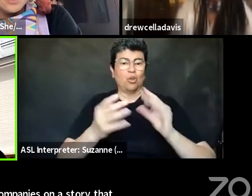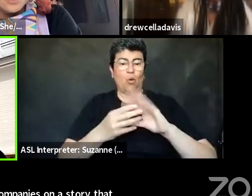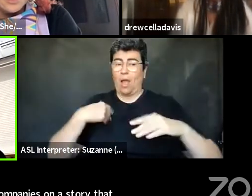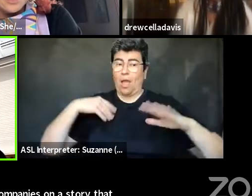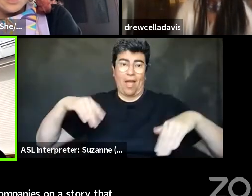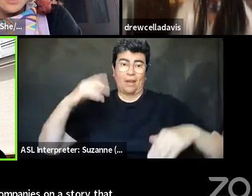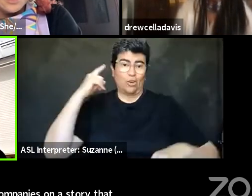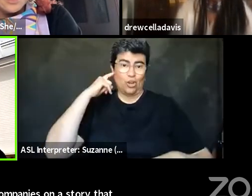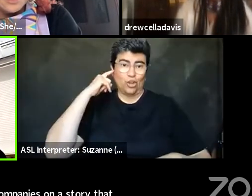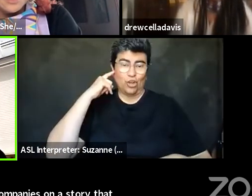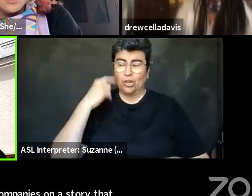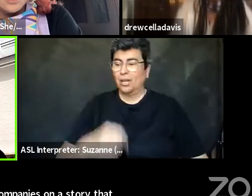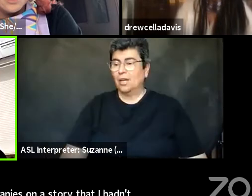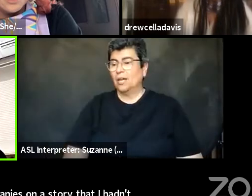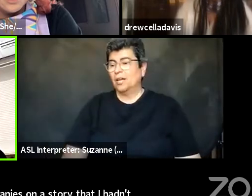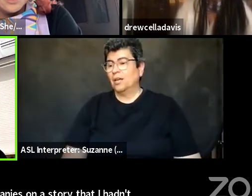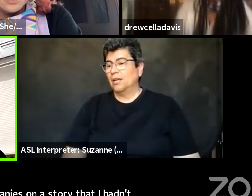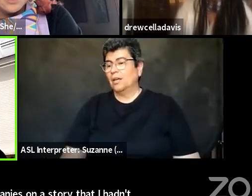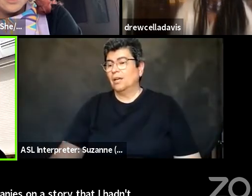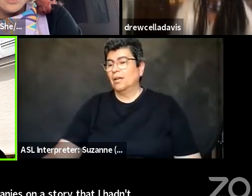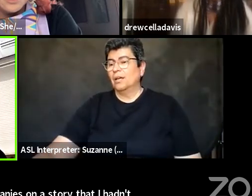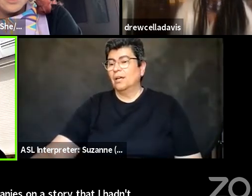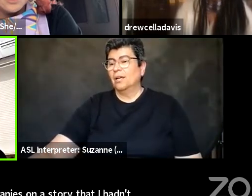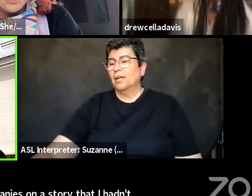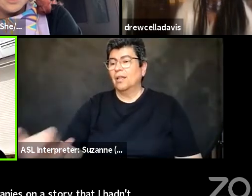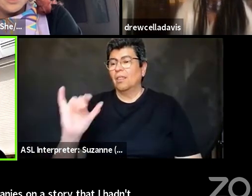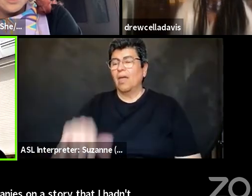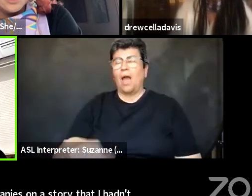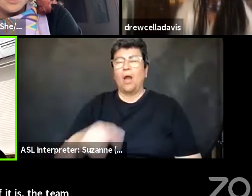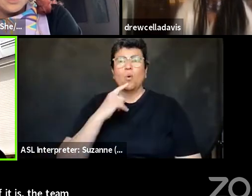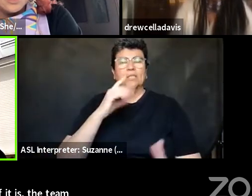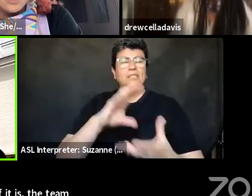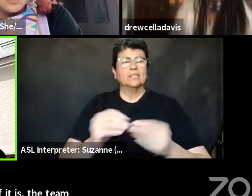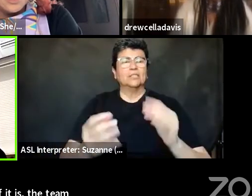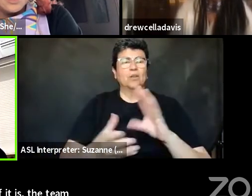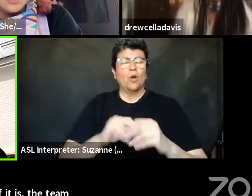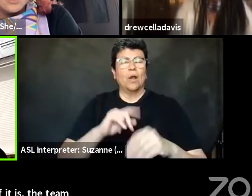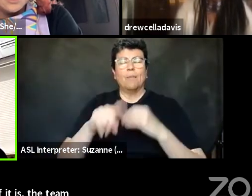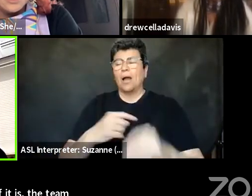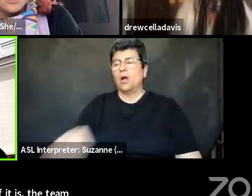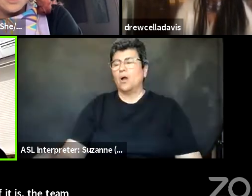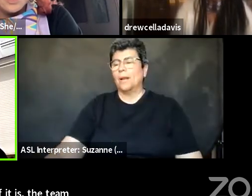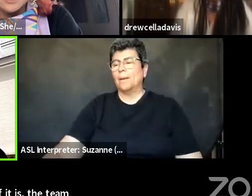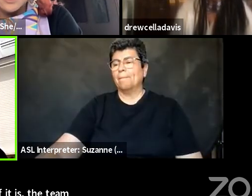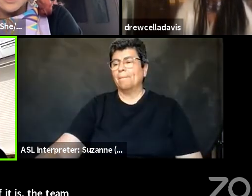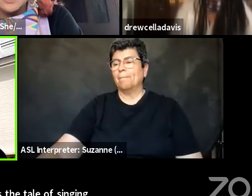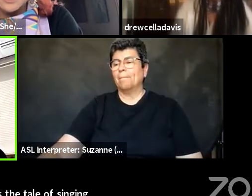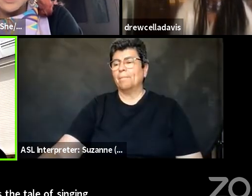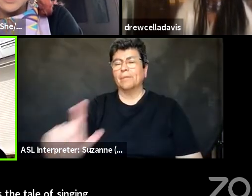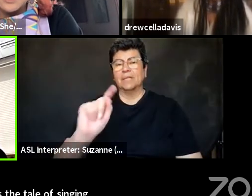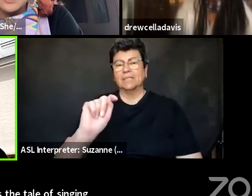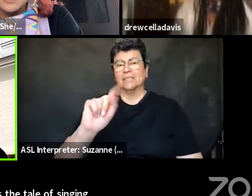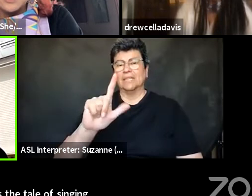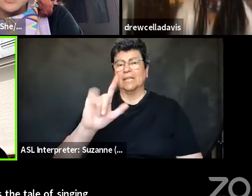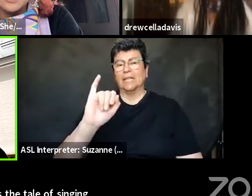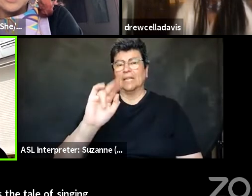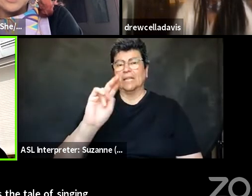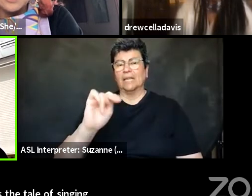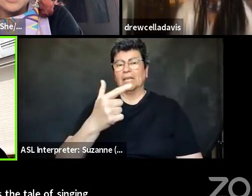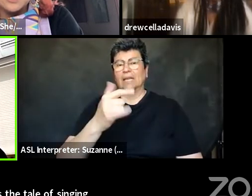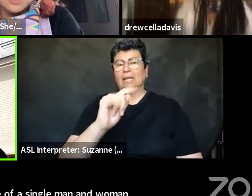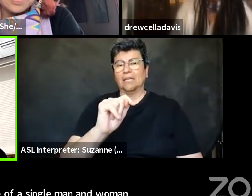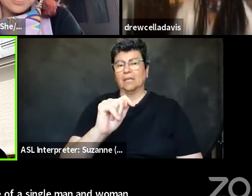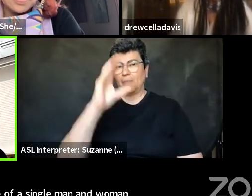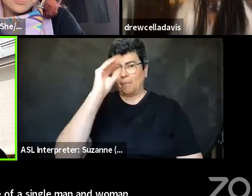of. It was the tale of a singed man and a